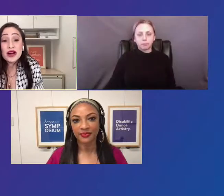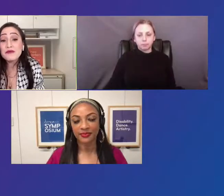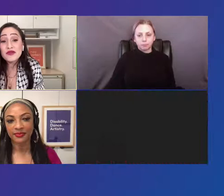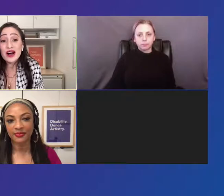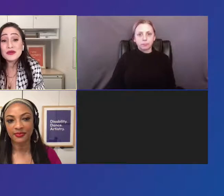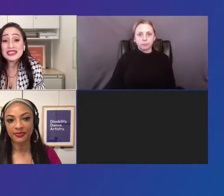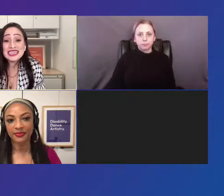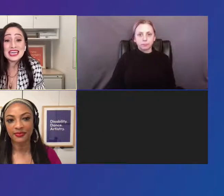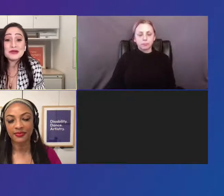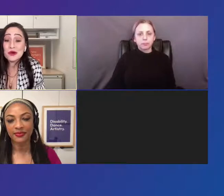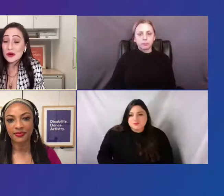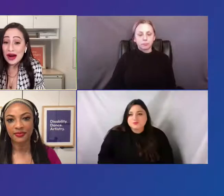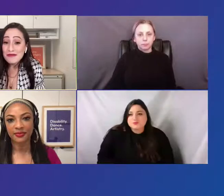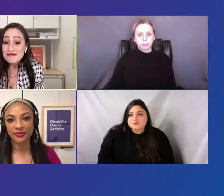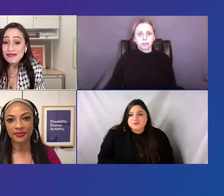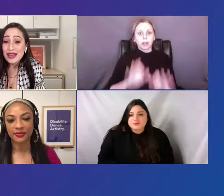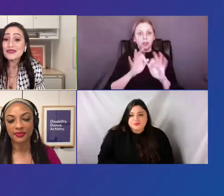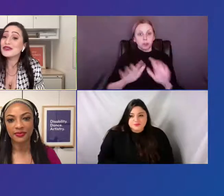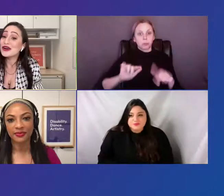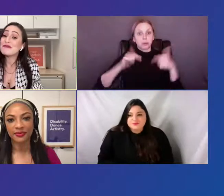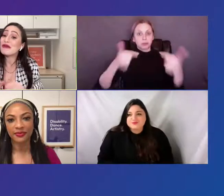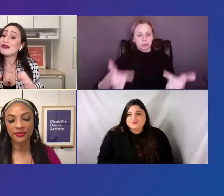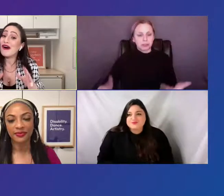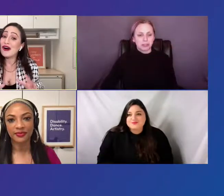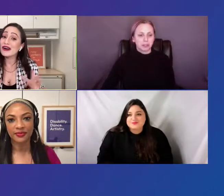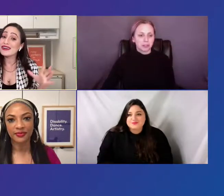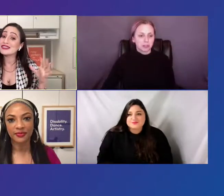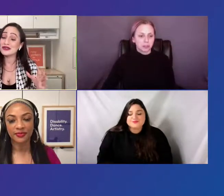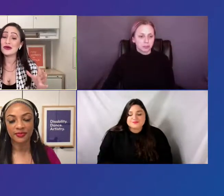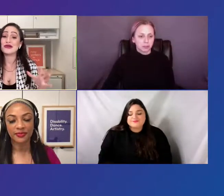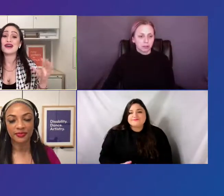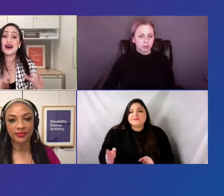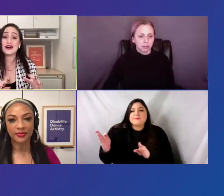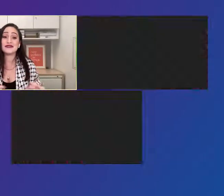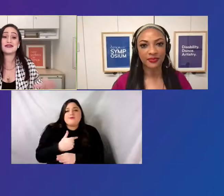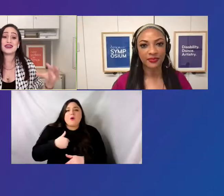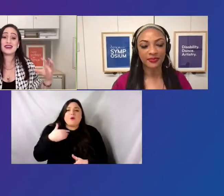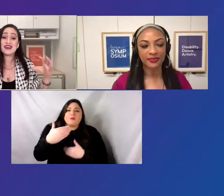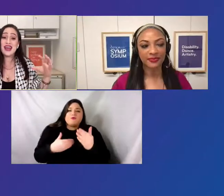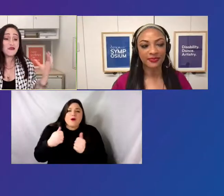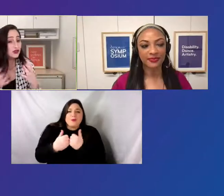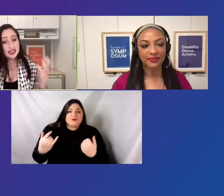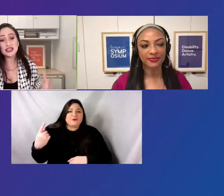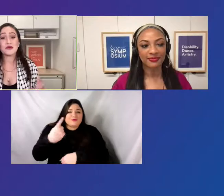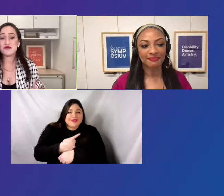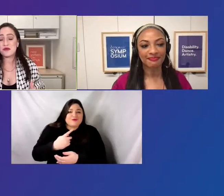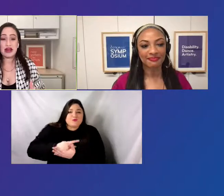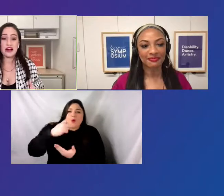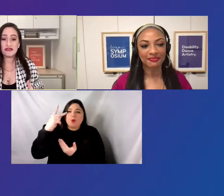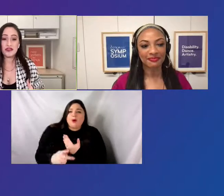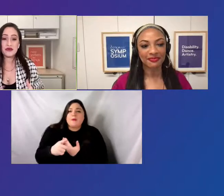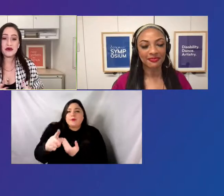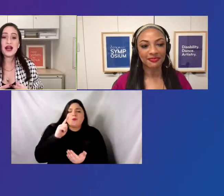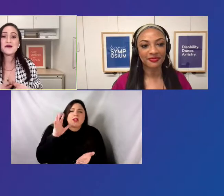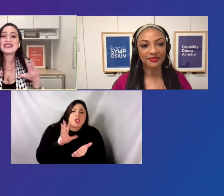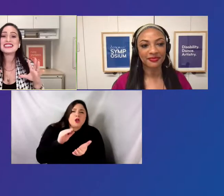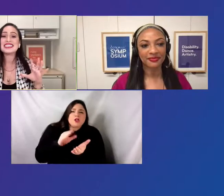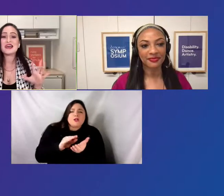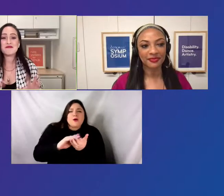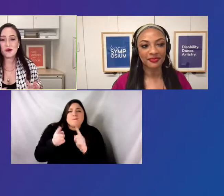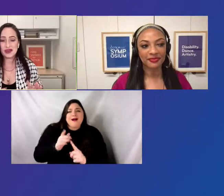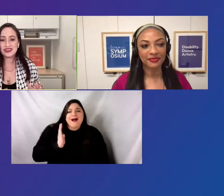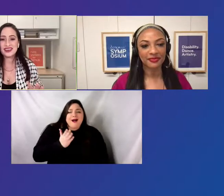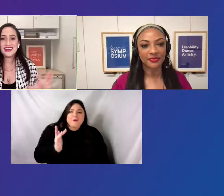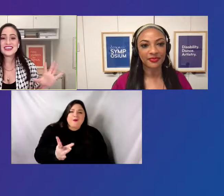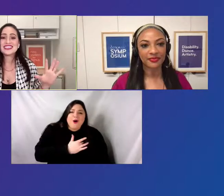Before I move on with today's program, and you learn about the heart and soul of everything that we've prepared for you, I